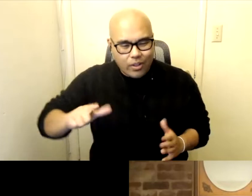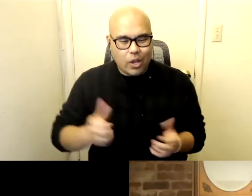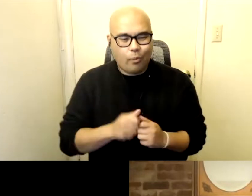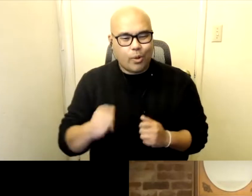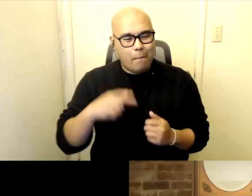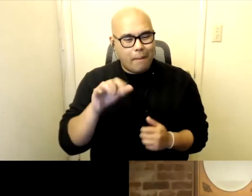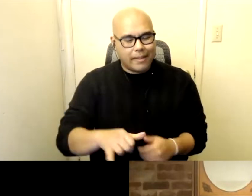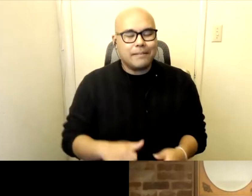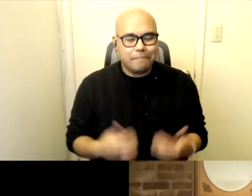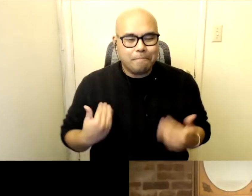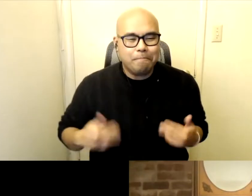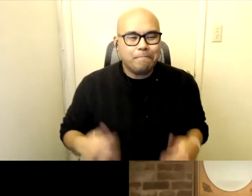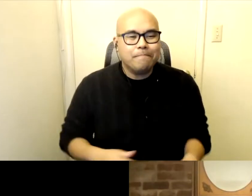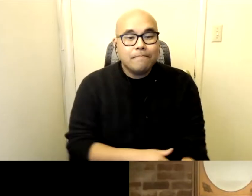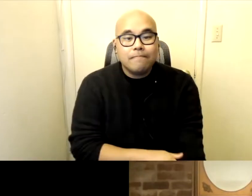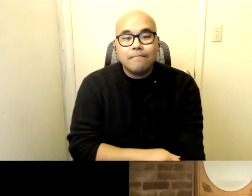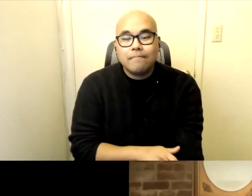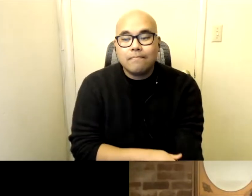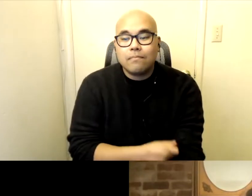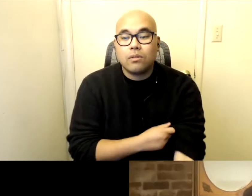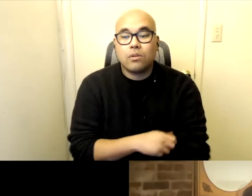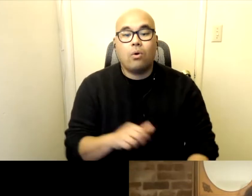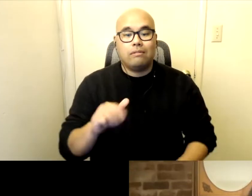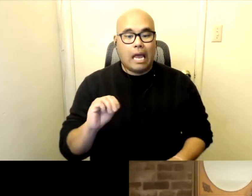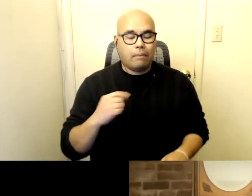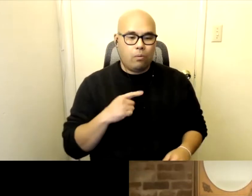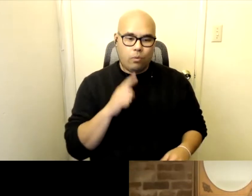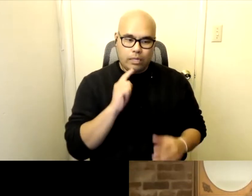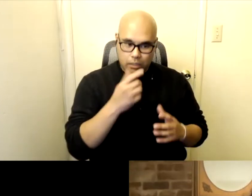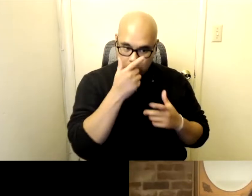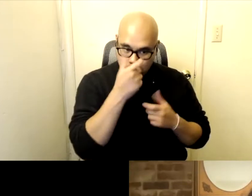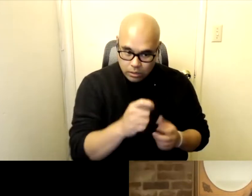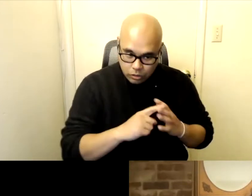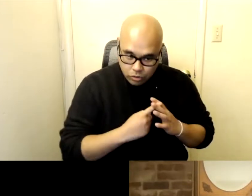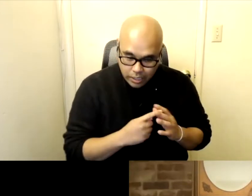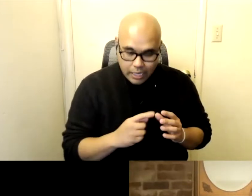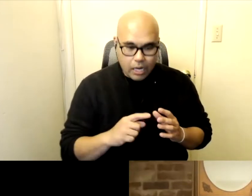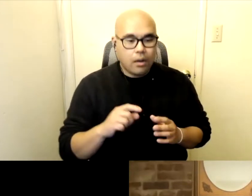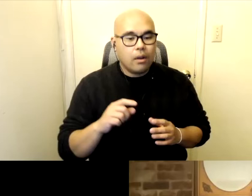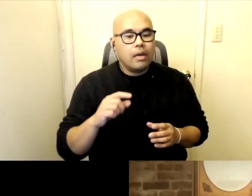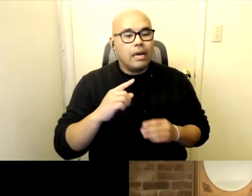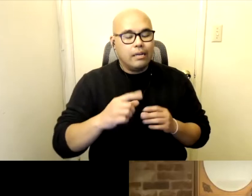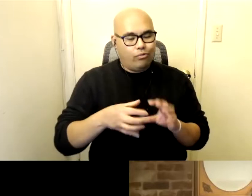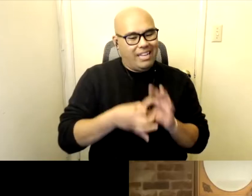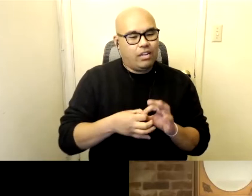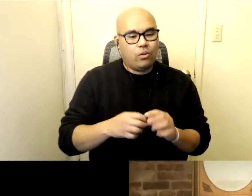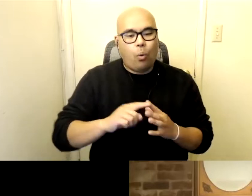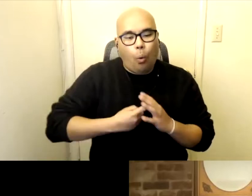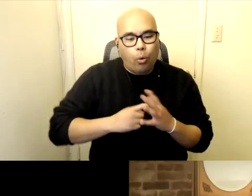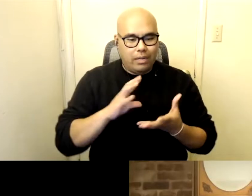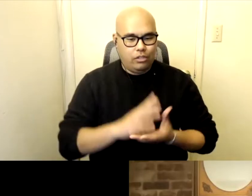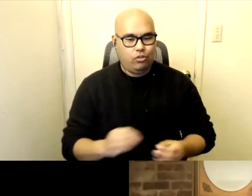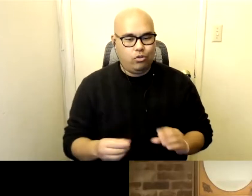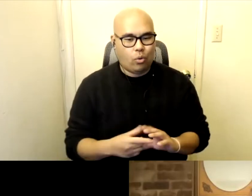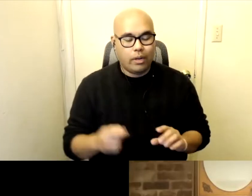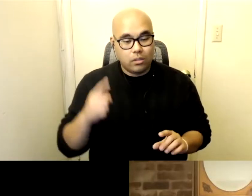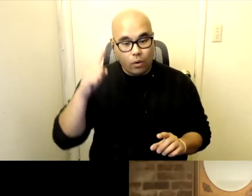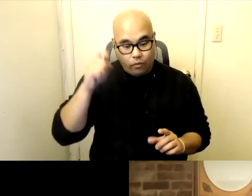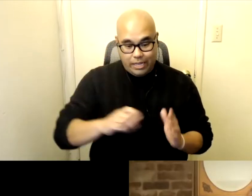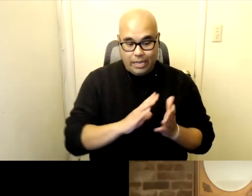it. Sam, I'm interested in origin stories always. Like, what was the earliest seed of this novel for you?